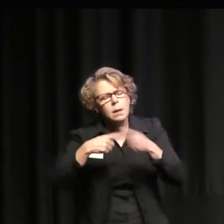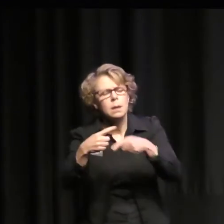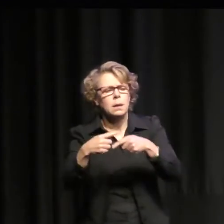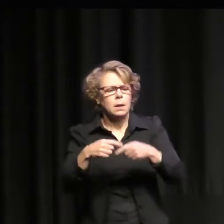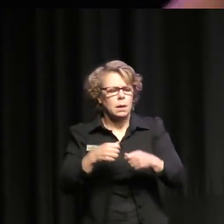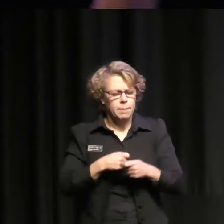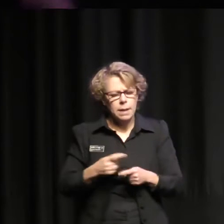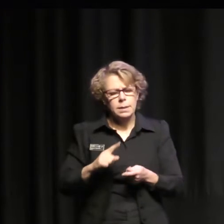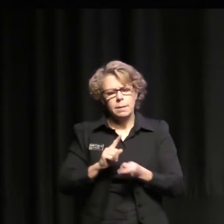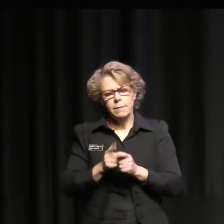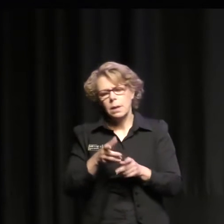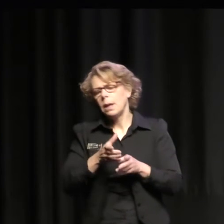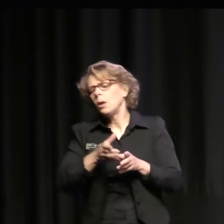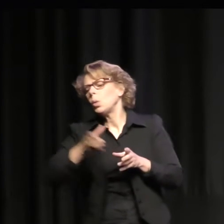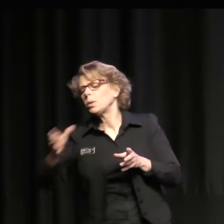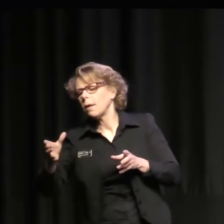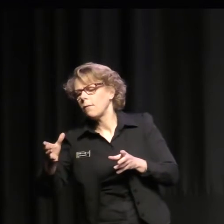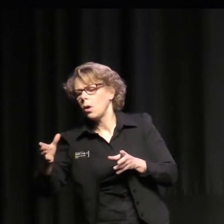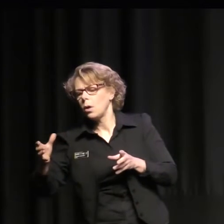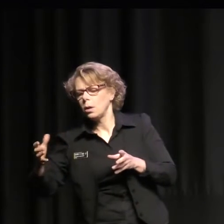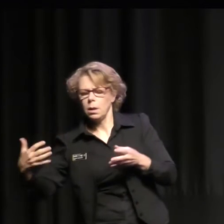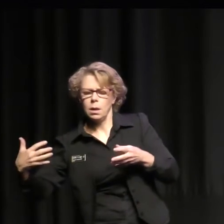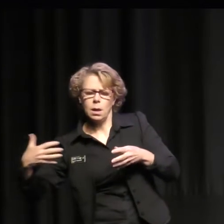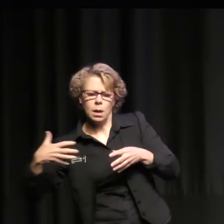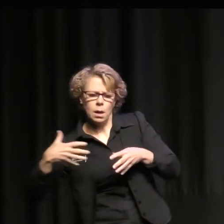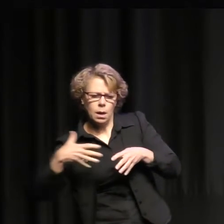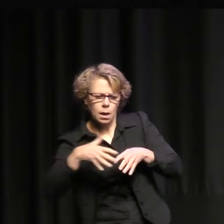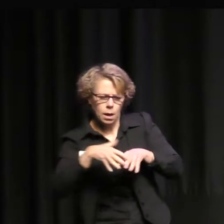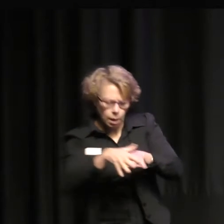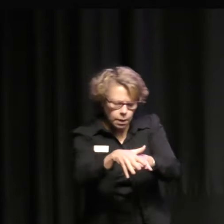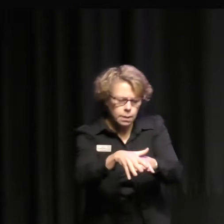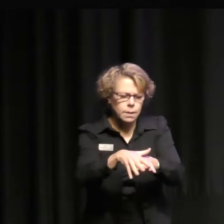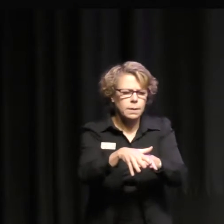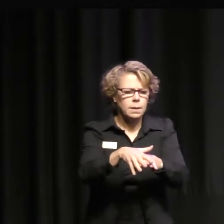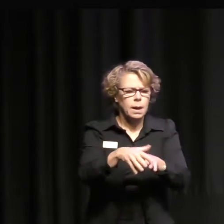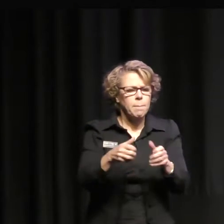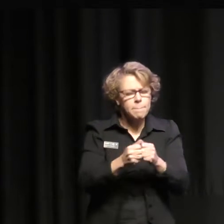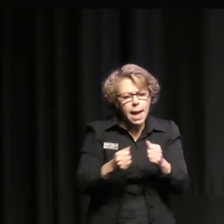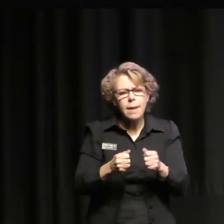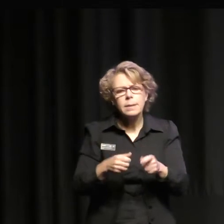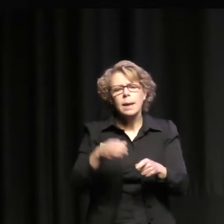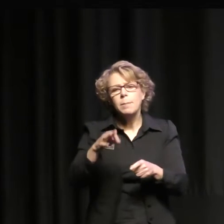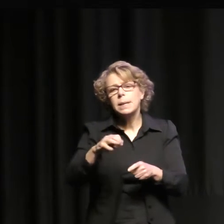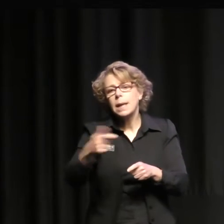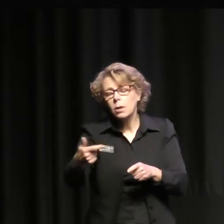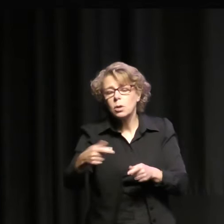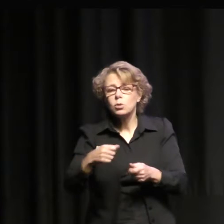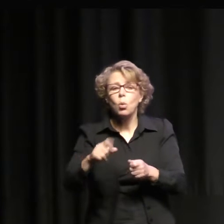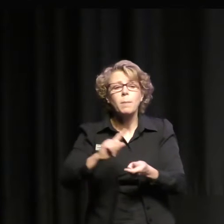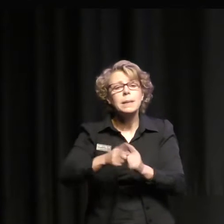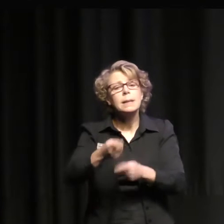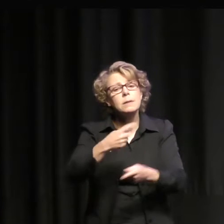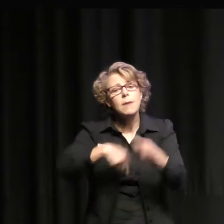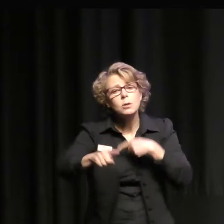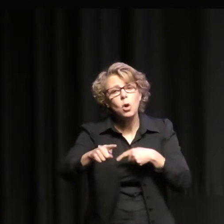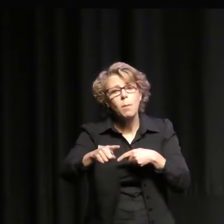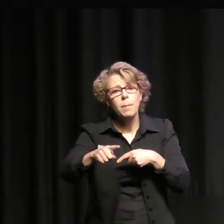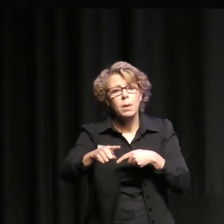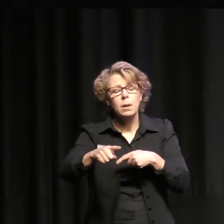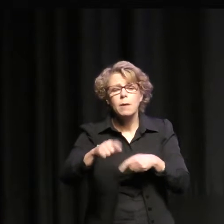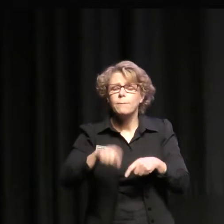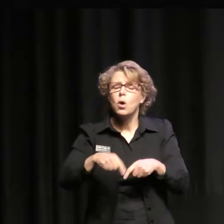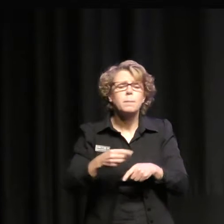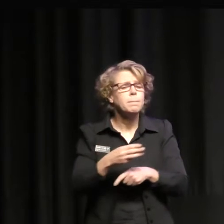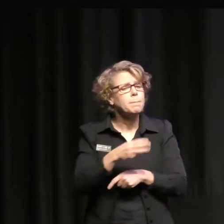an outsider to being an insider. For the Precariat, it's been the other way round for millions of